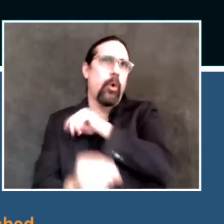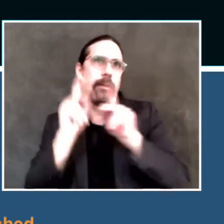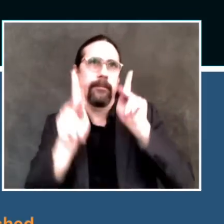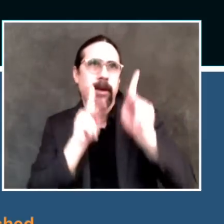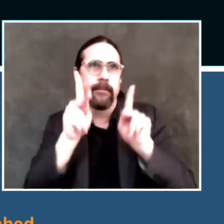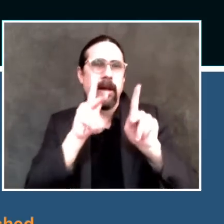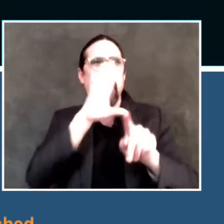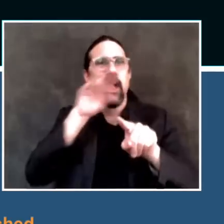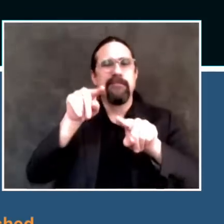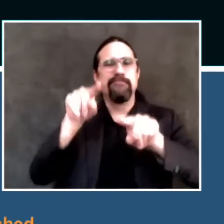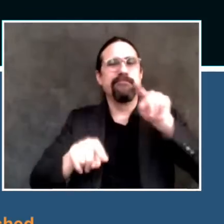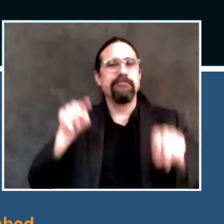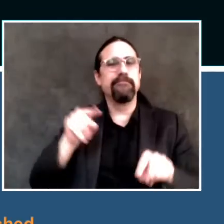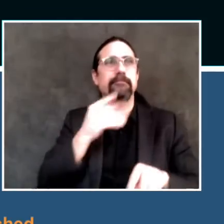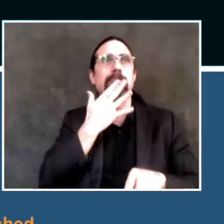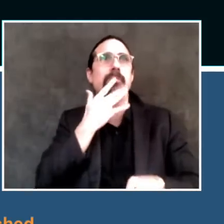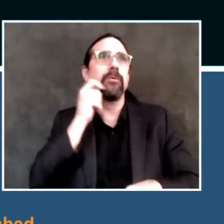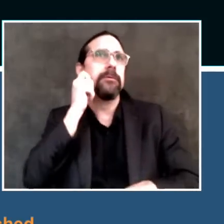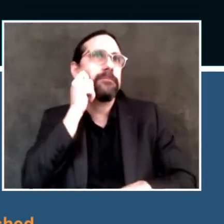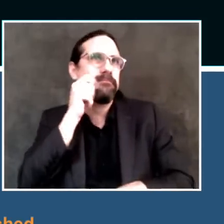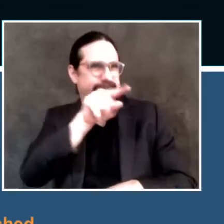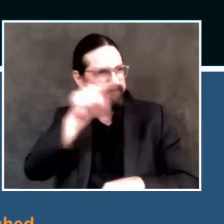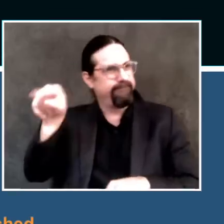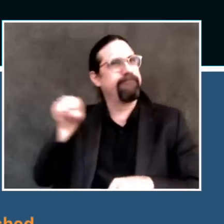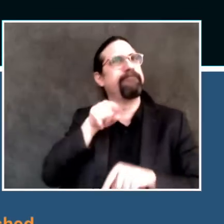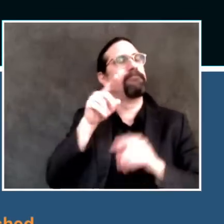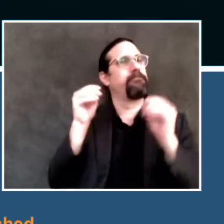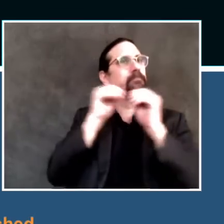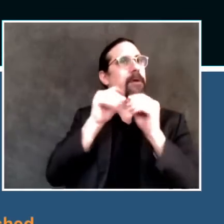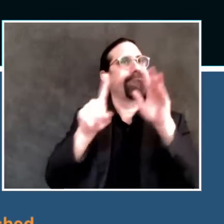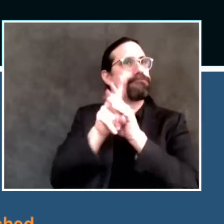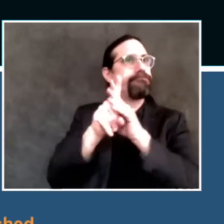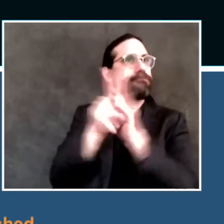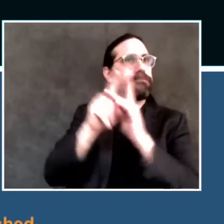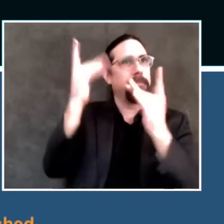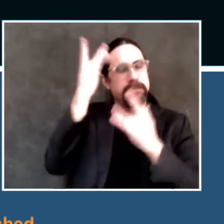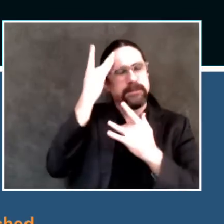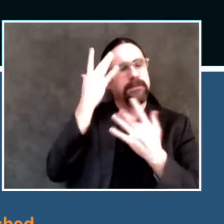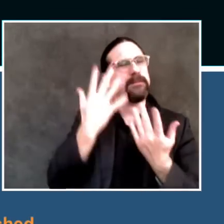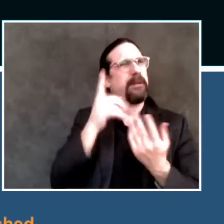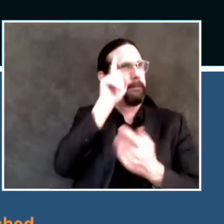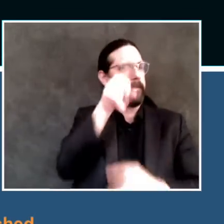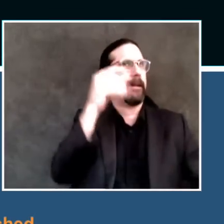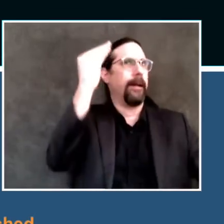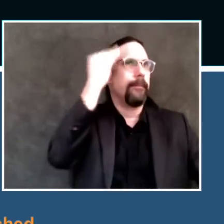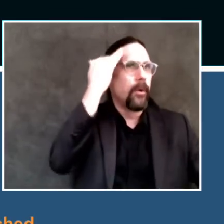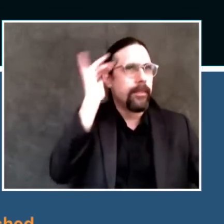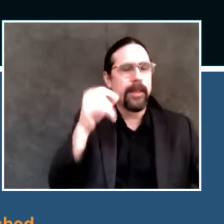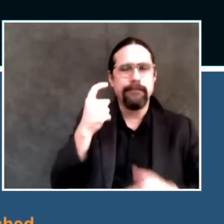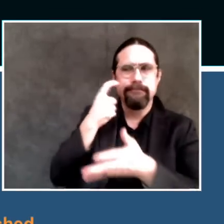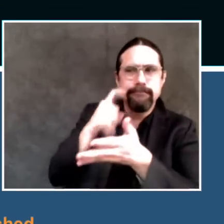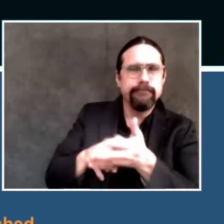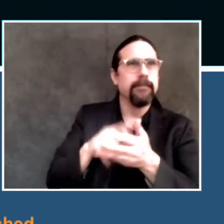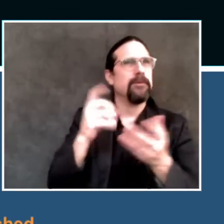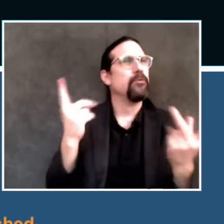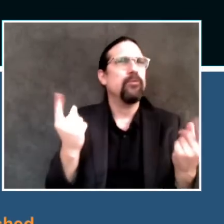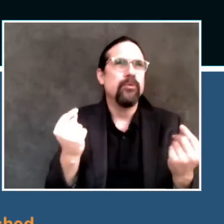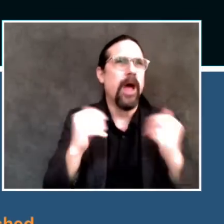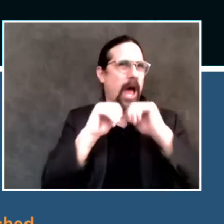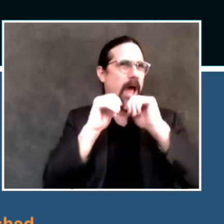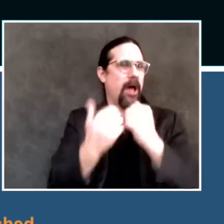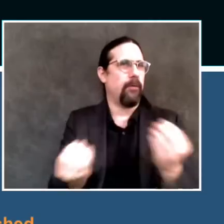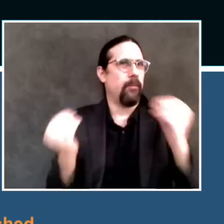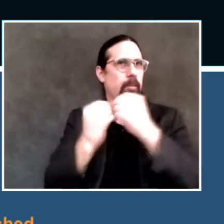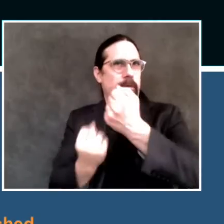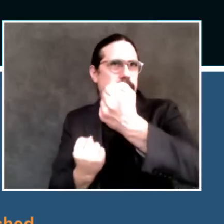it by phone or whether it means doing it in person, whatever it means. We've got to help people who are struggling the most with this disease and find a way